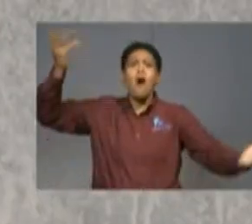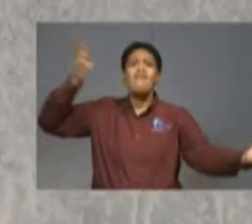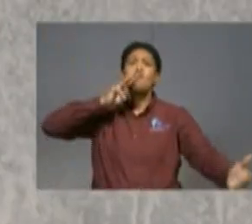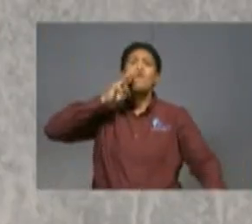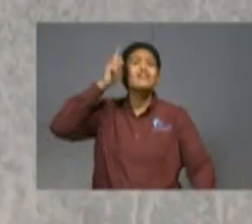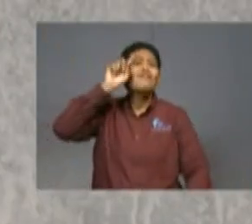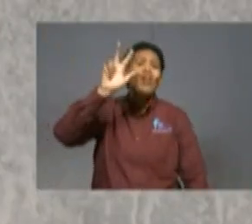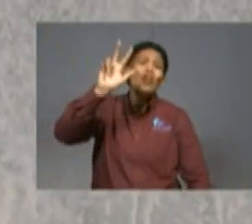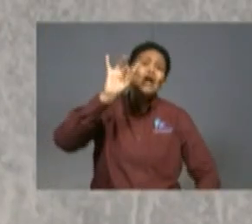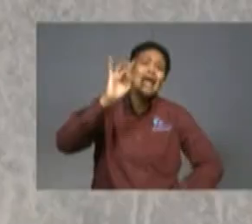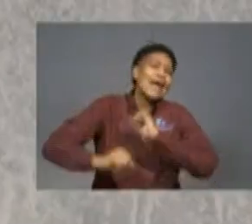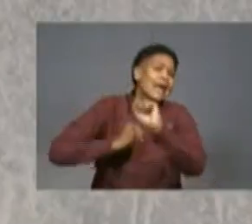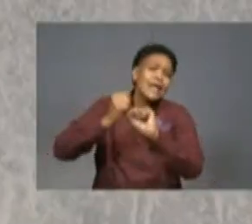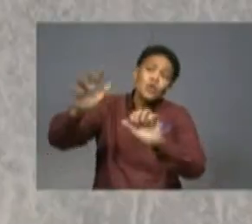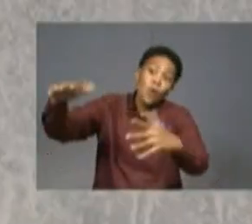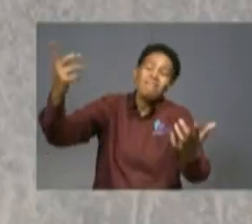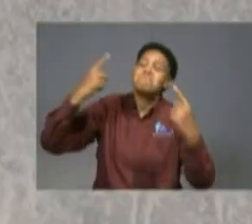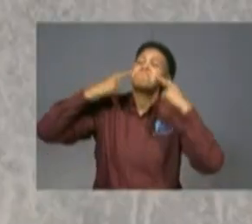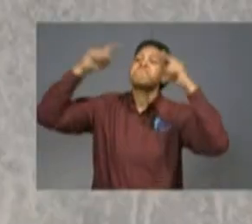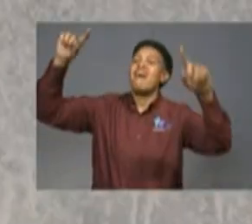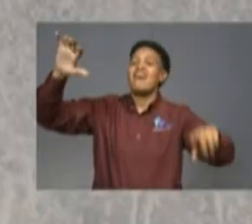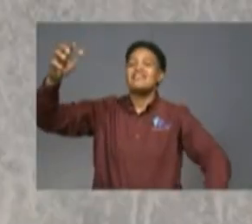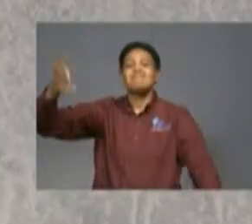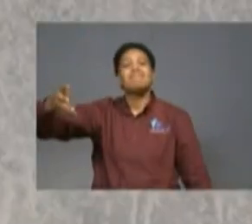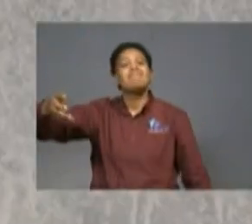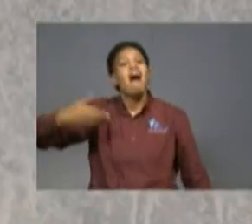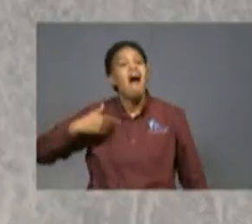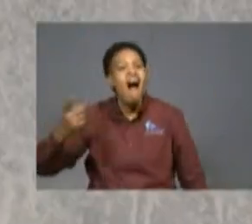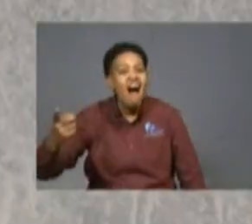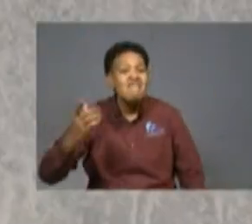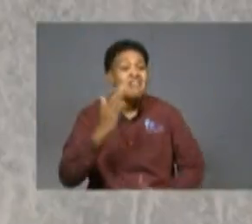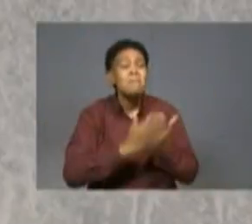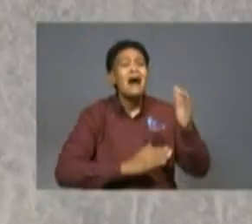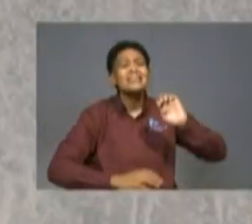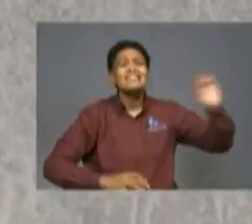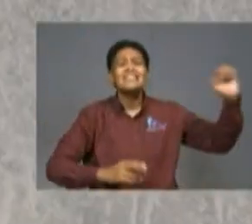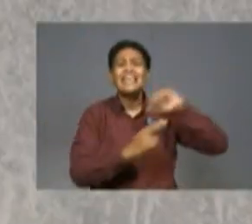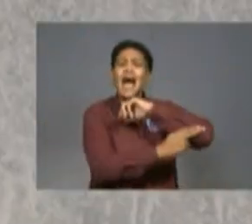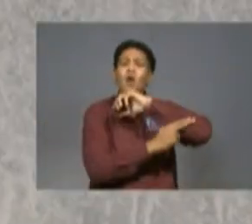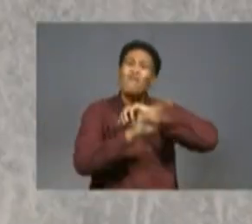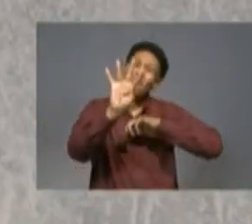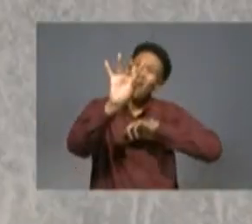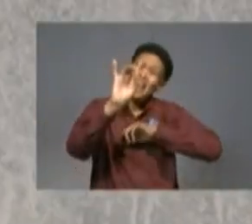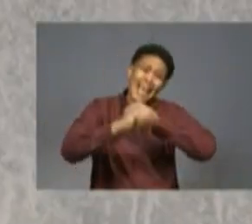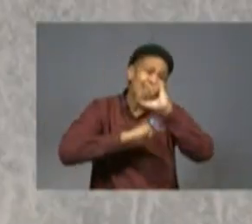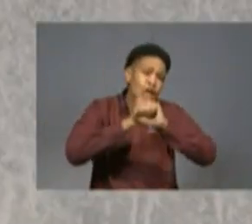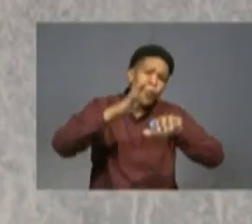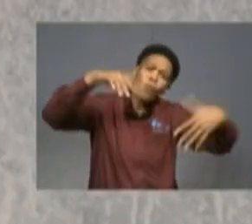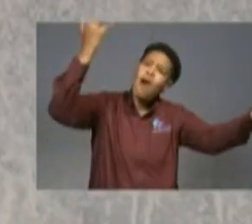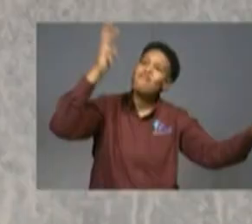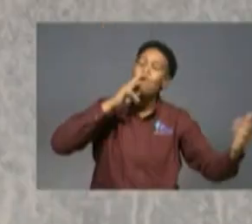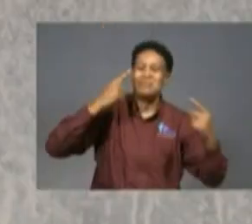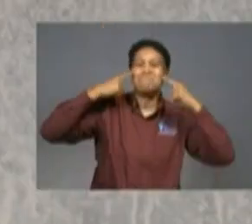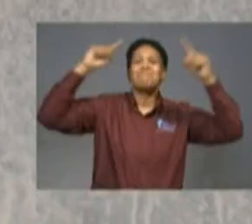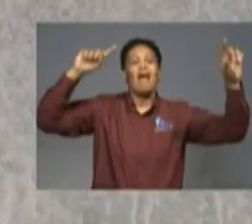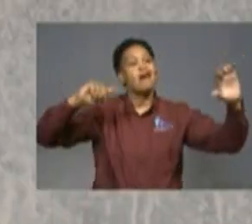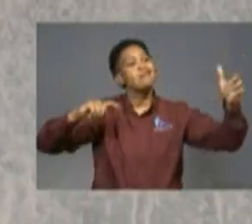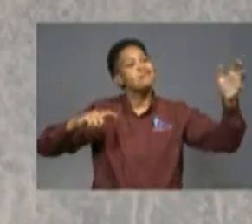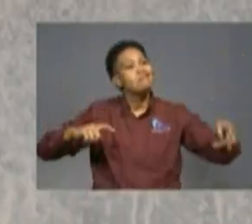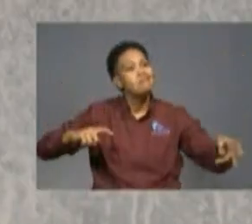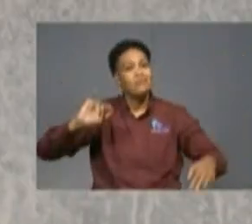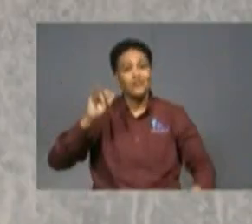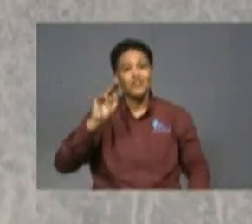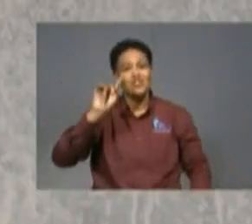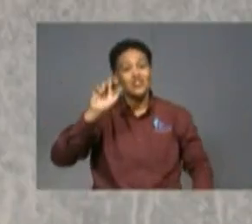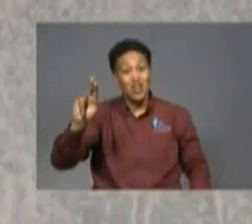38 years now has water. Parts of Eastern Hanover, 48 years, they now have water. Where I'm from in Junction,